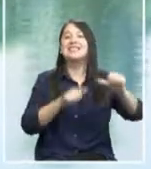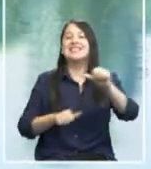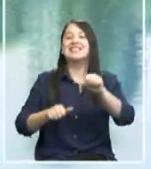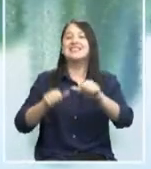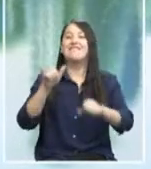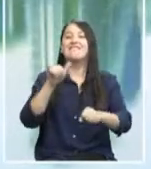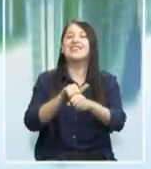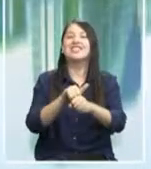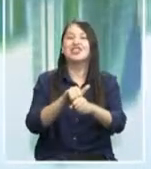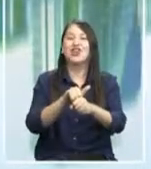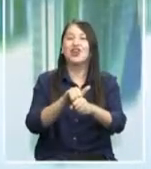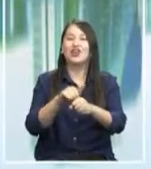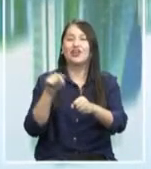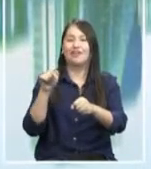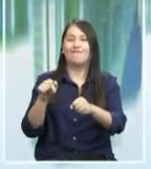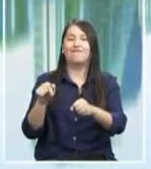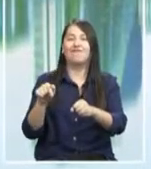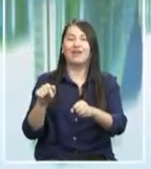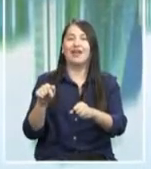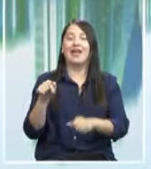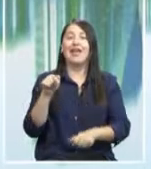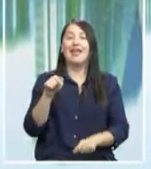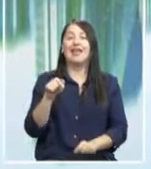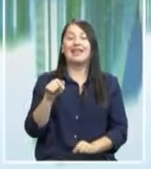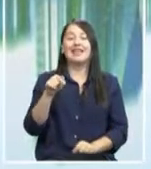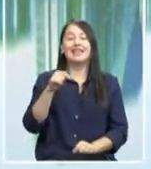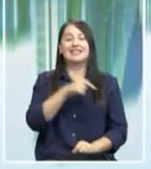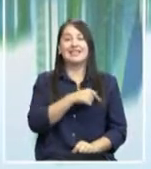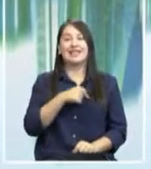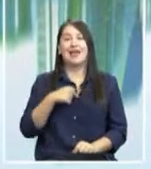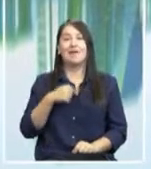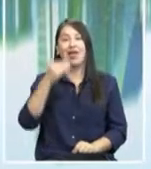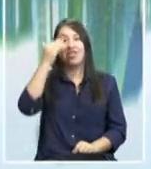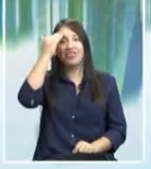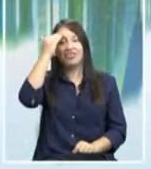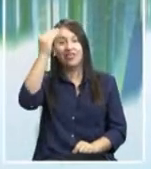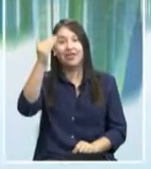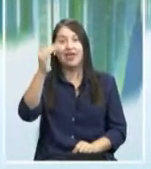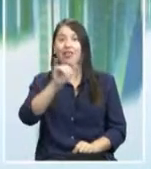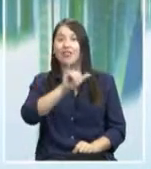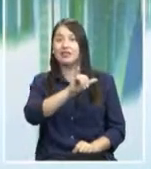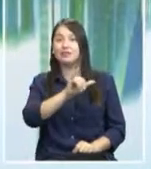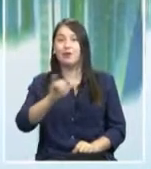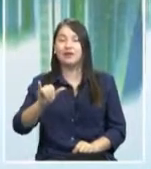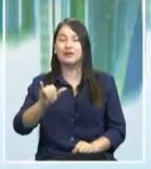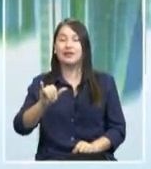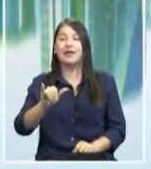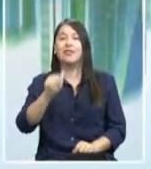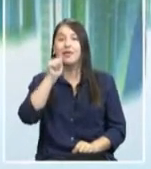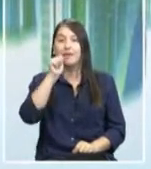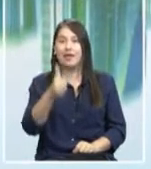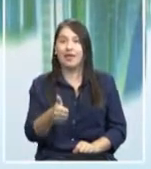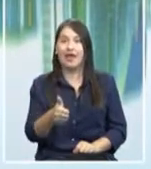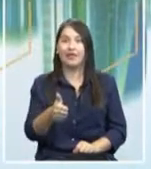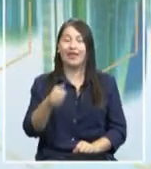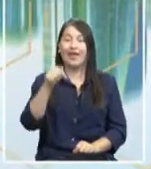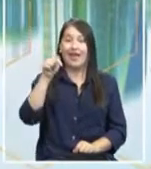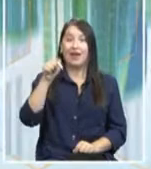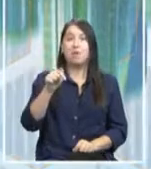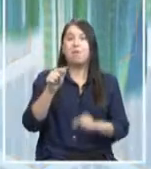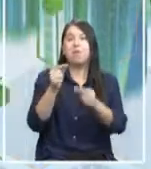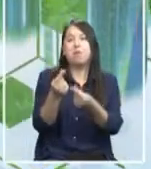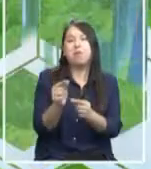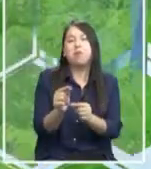a very small number of people escape. And some of them escape by hiding out in New York's public